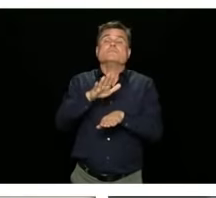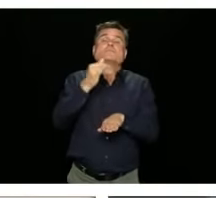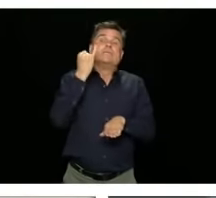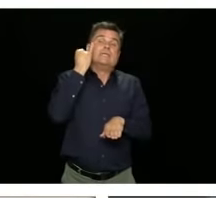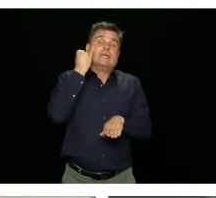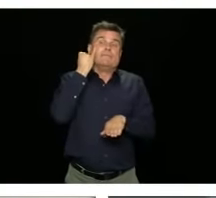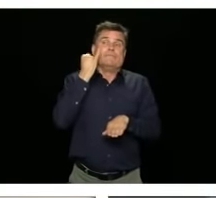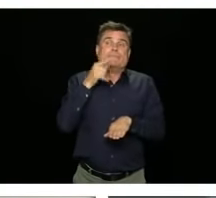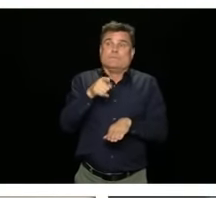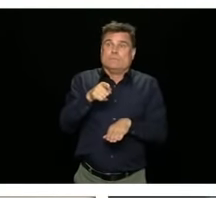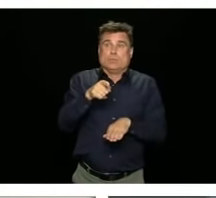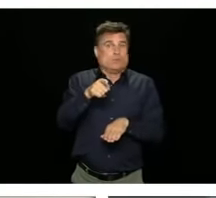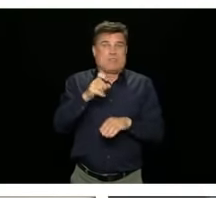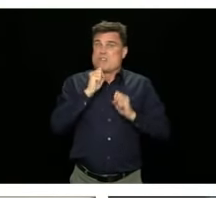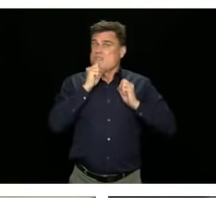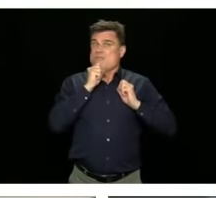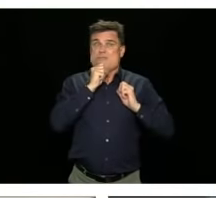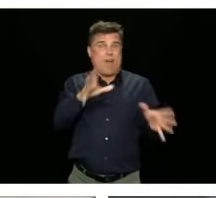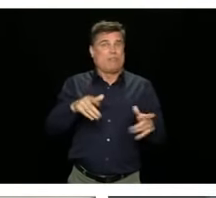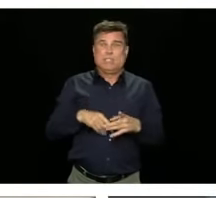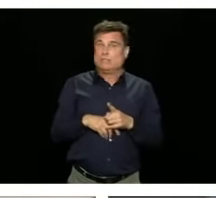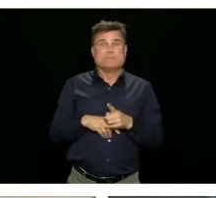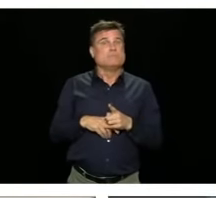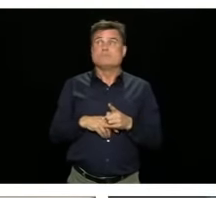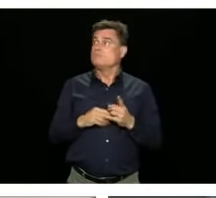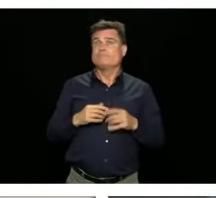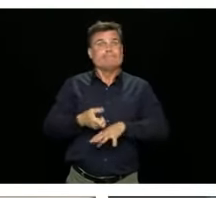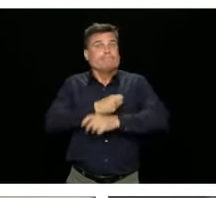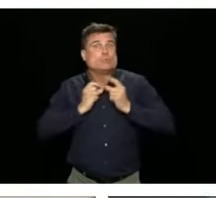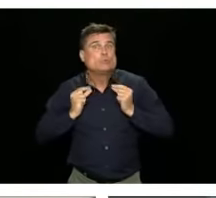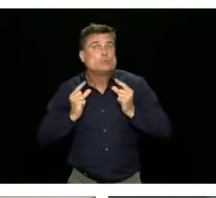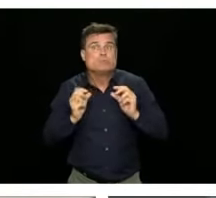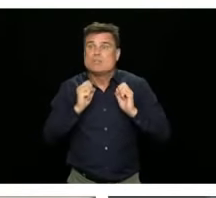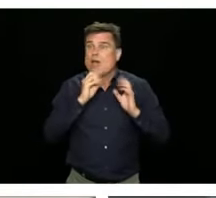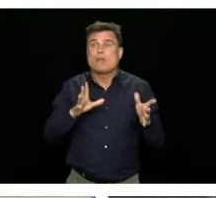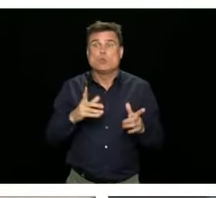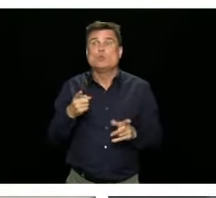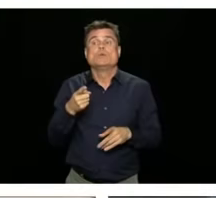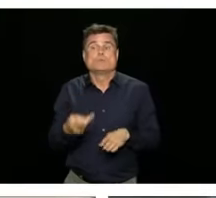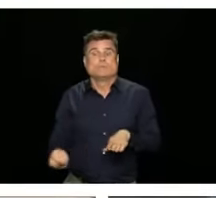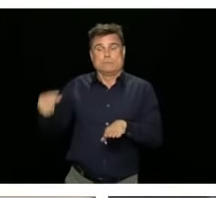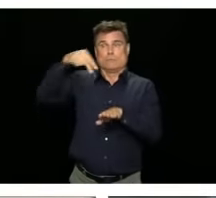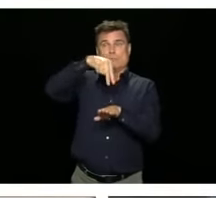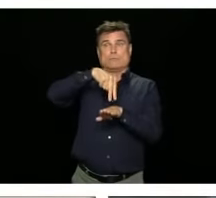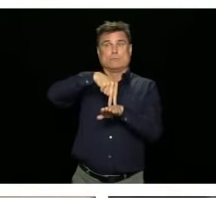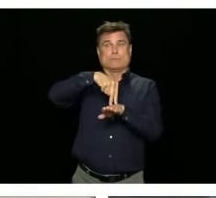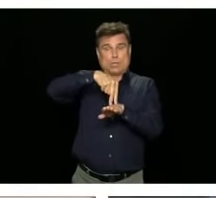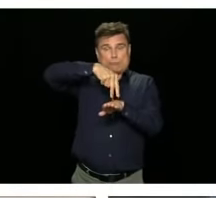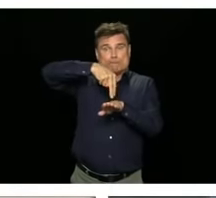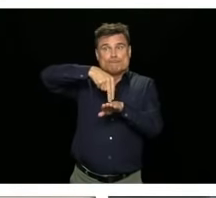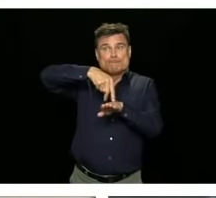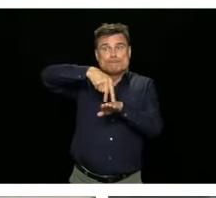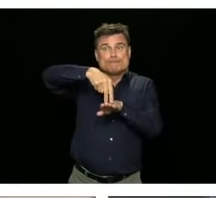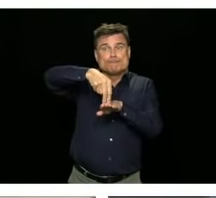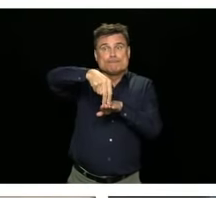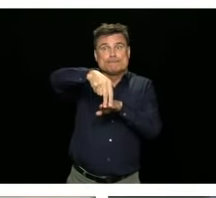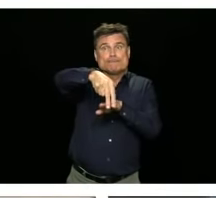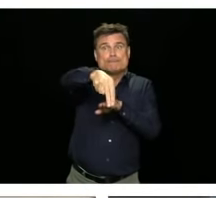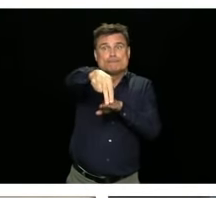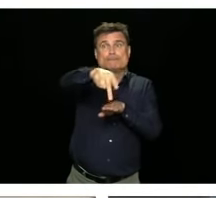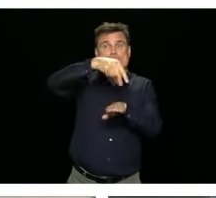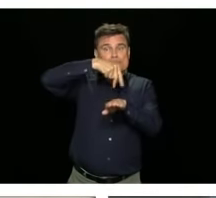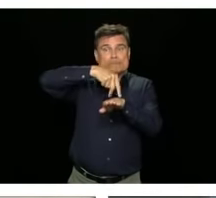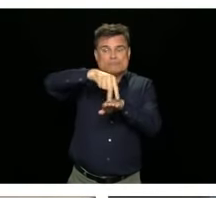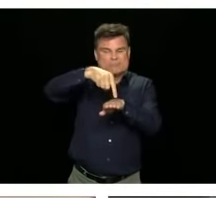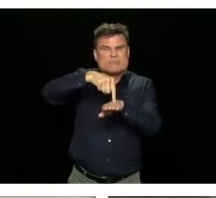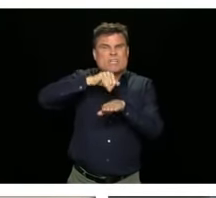and actively contributing to racism. Mm-hmm. Now, the non-racist is what she calls the passive racist behavior. This is a